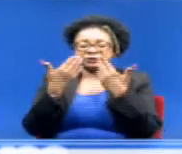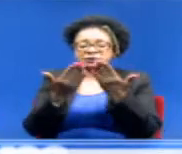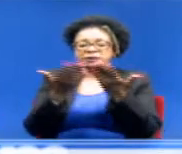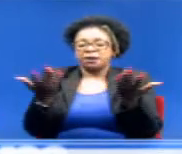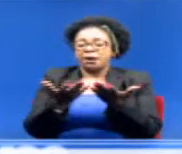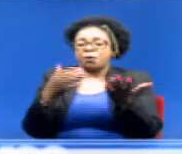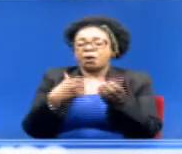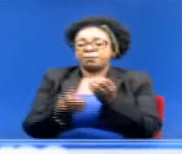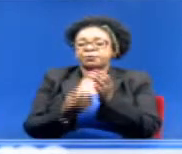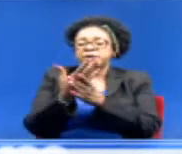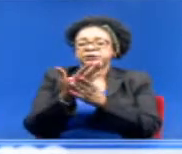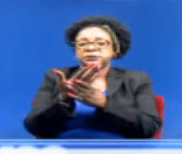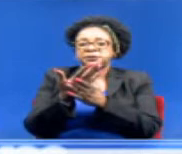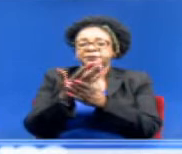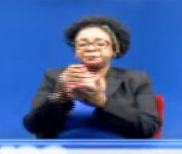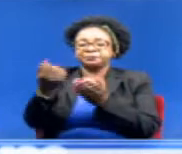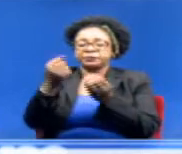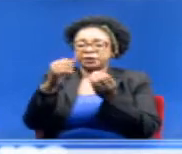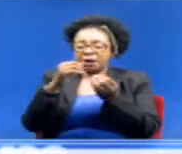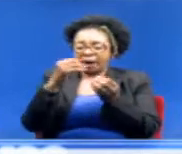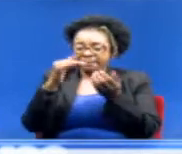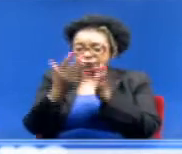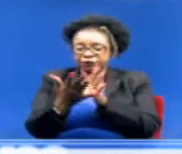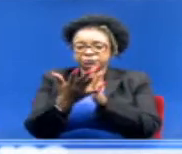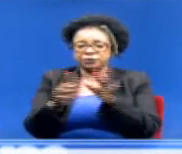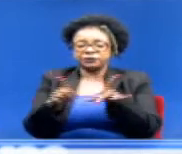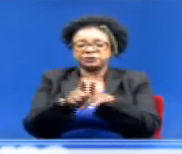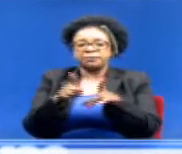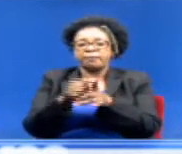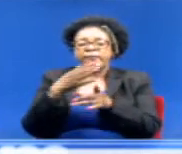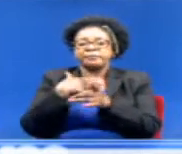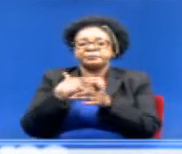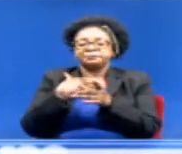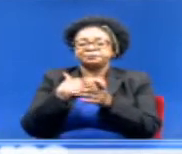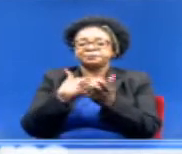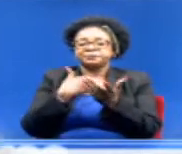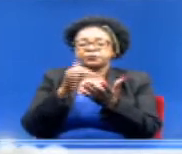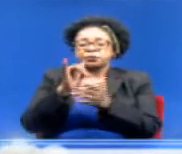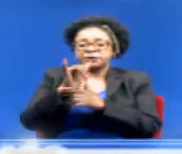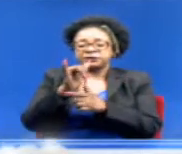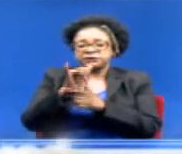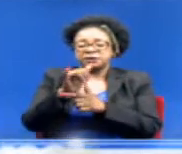products are profitable, and we want to retain that position